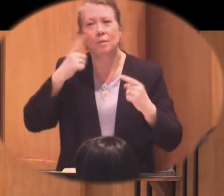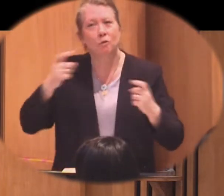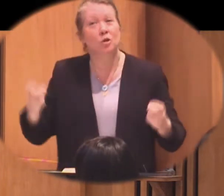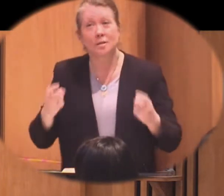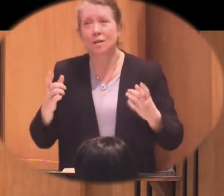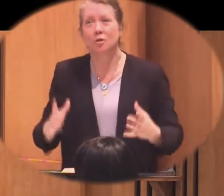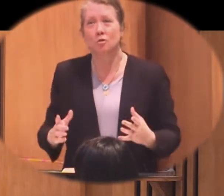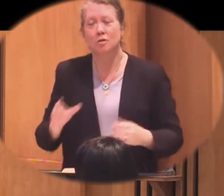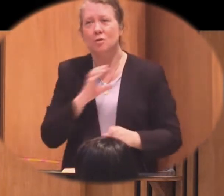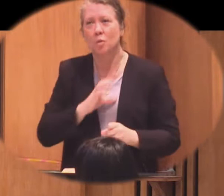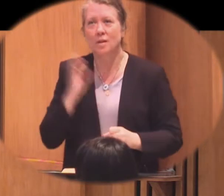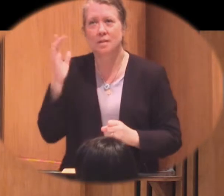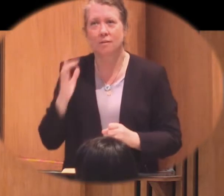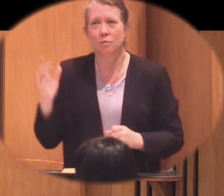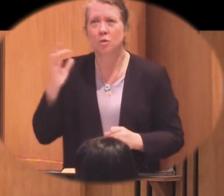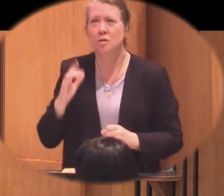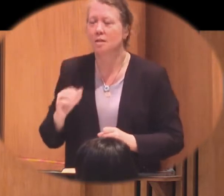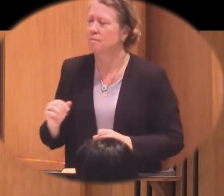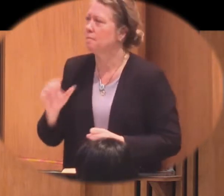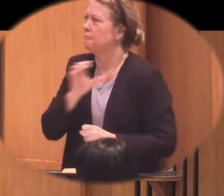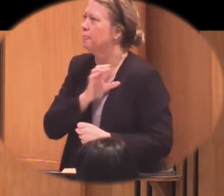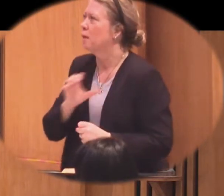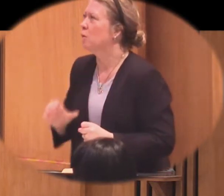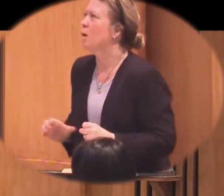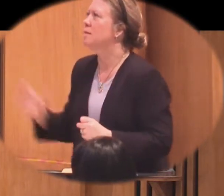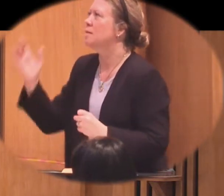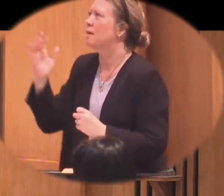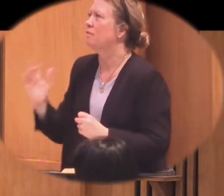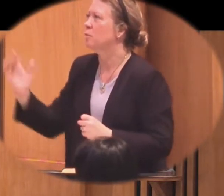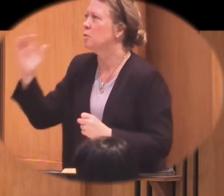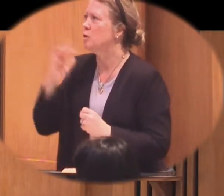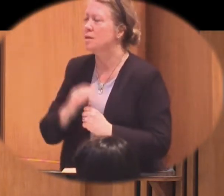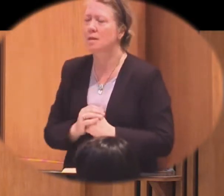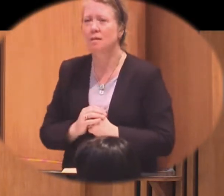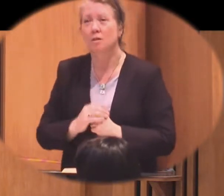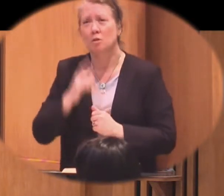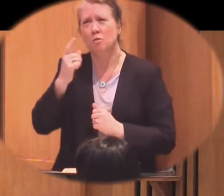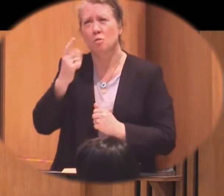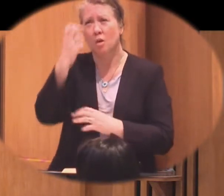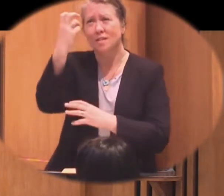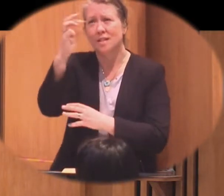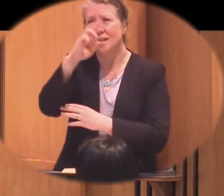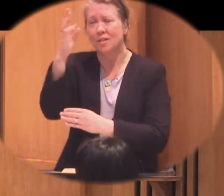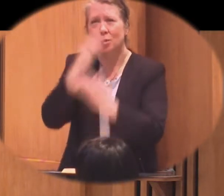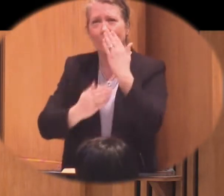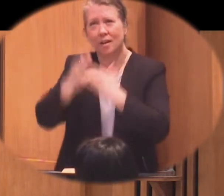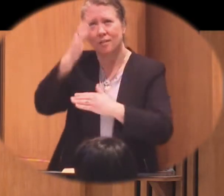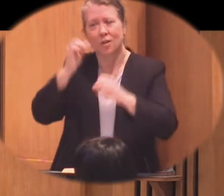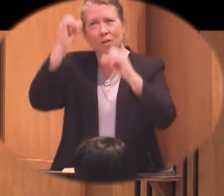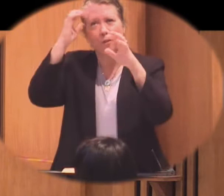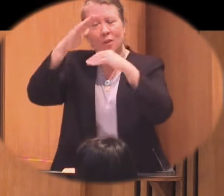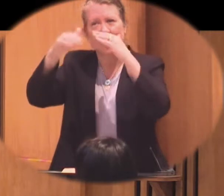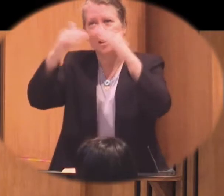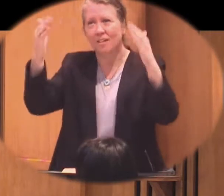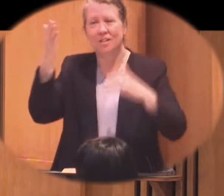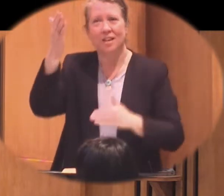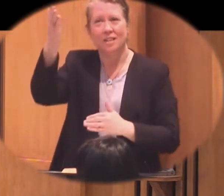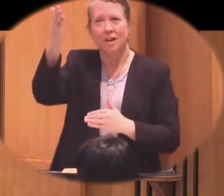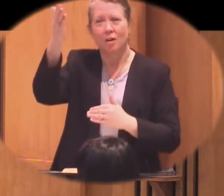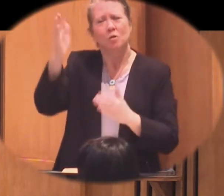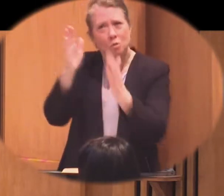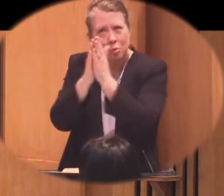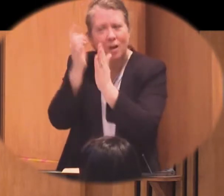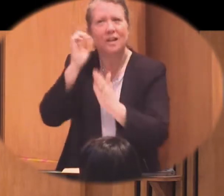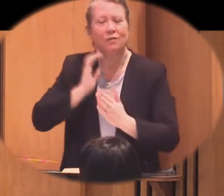sinners. Christ, have mercy. Christ, have mercy. You are seated at the right hand of the Father to